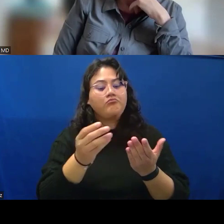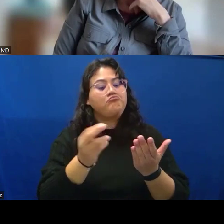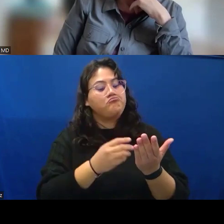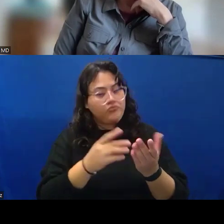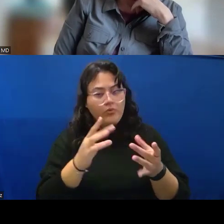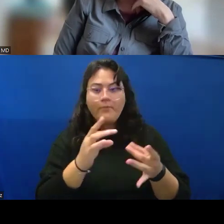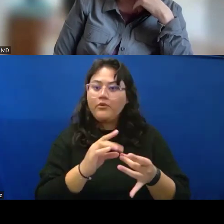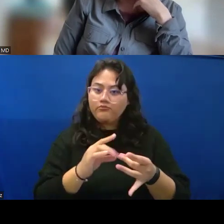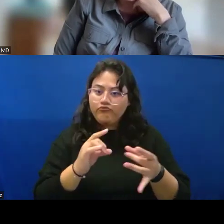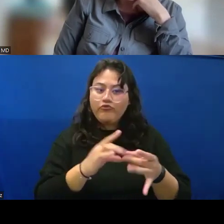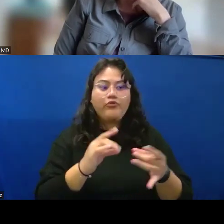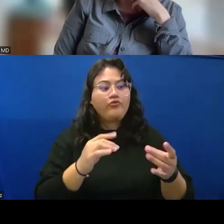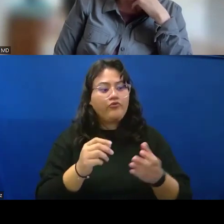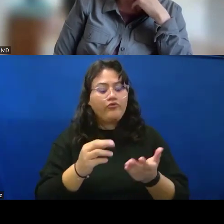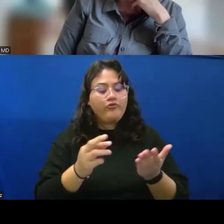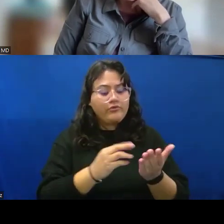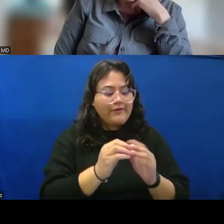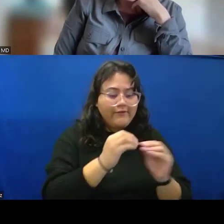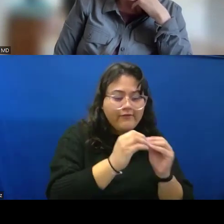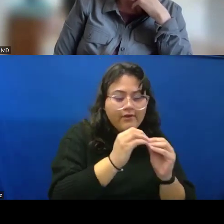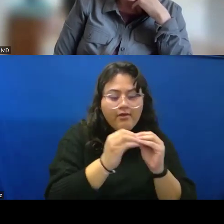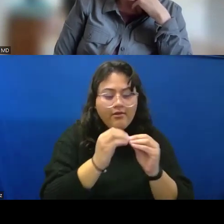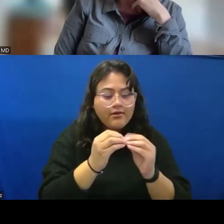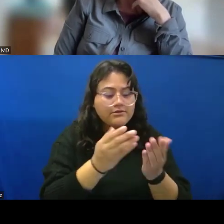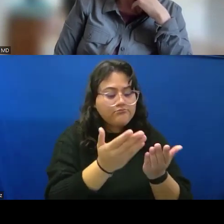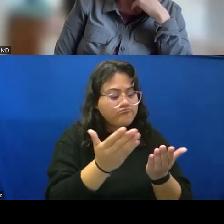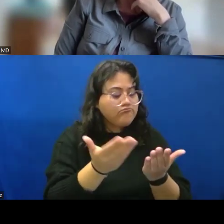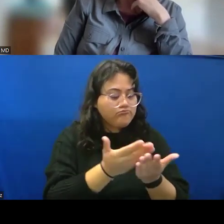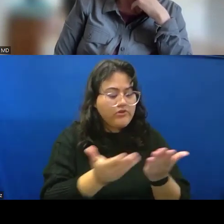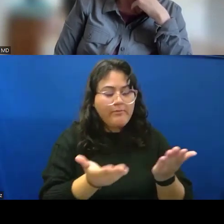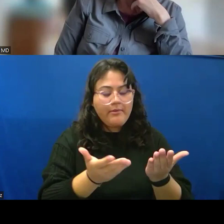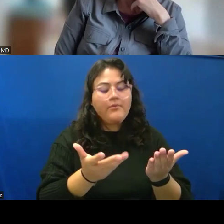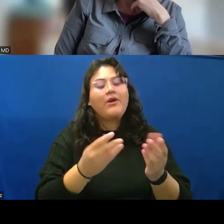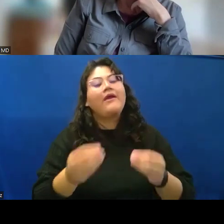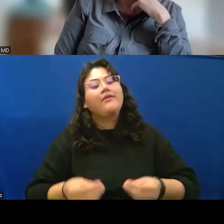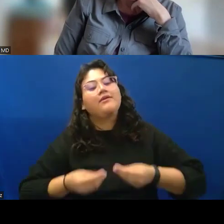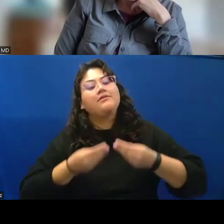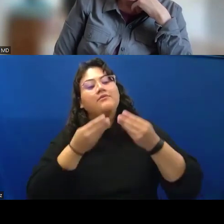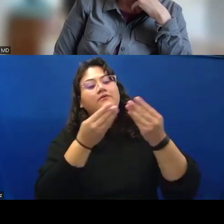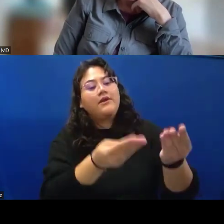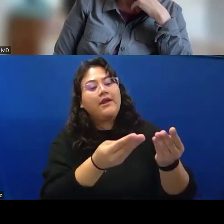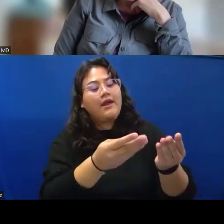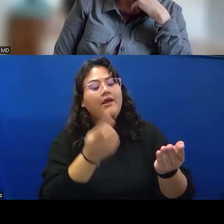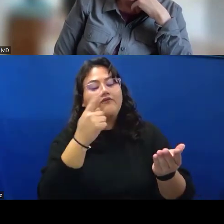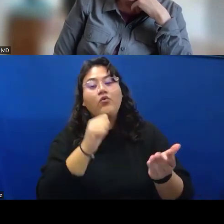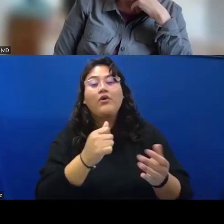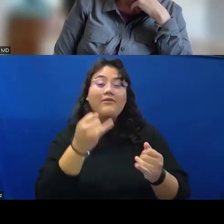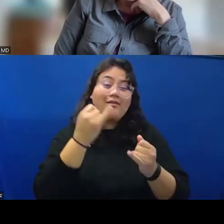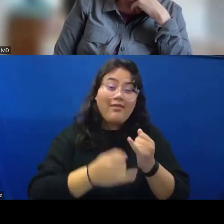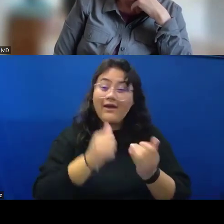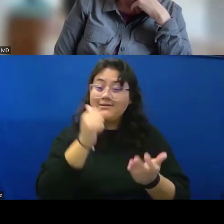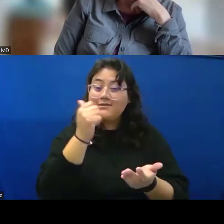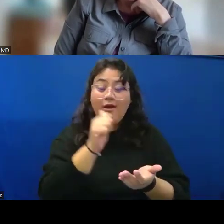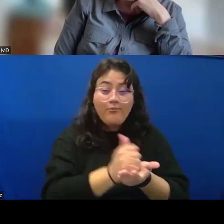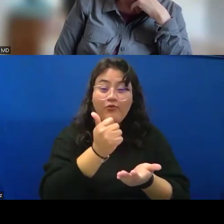Then another revision process happens based on their comments and back for final approval. So by the time the policy